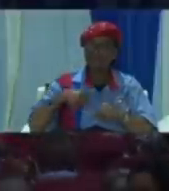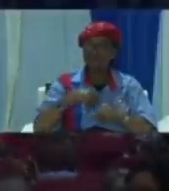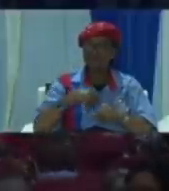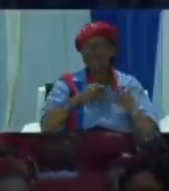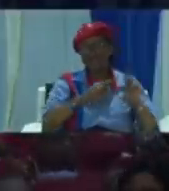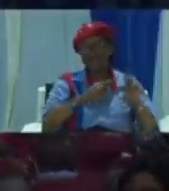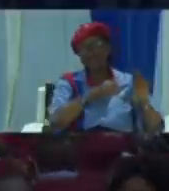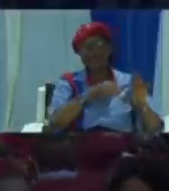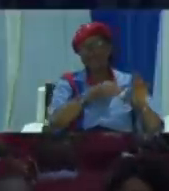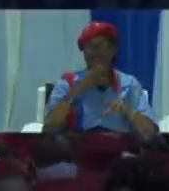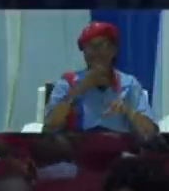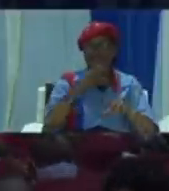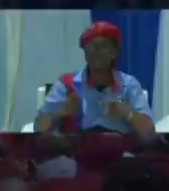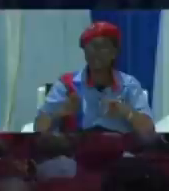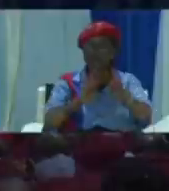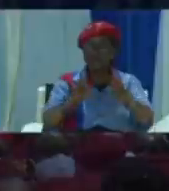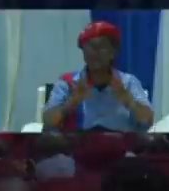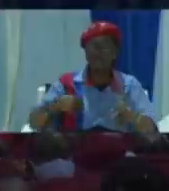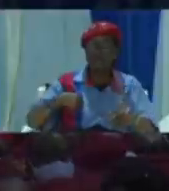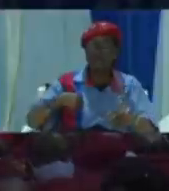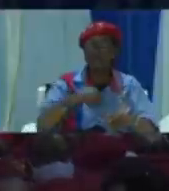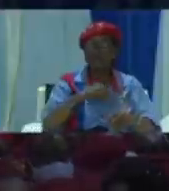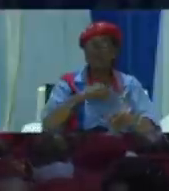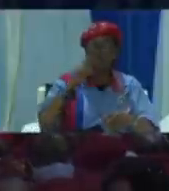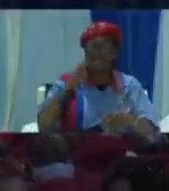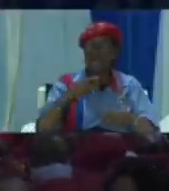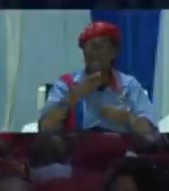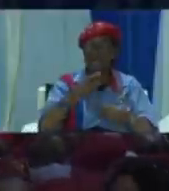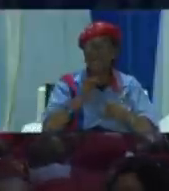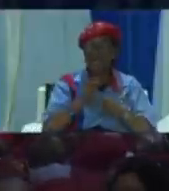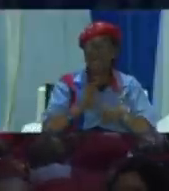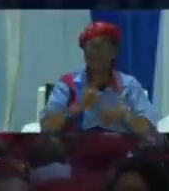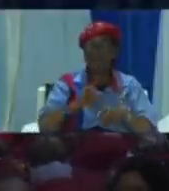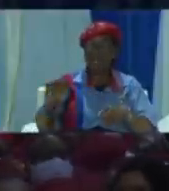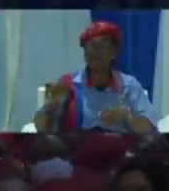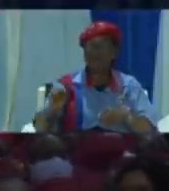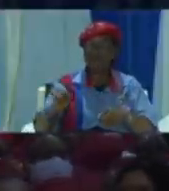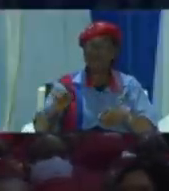way we were performing. And so we